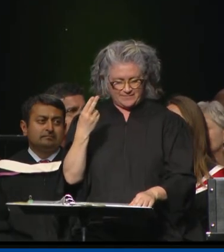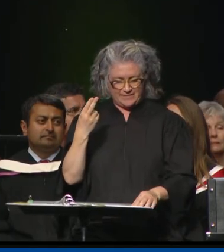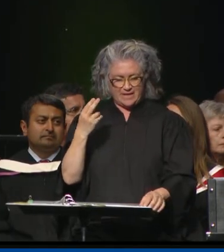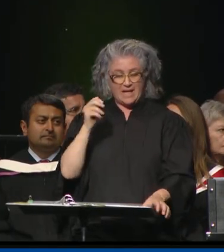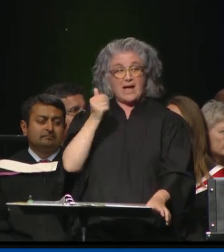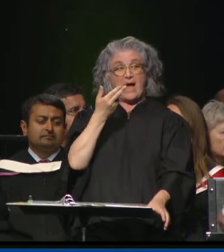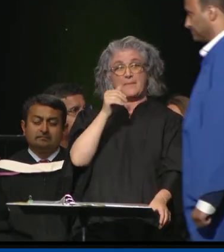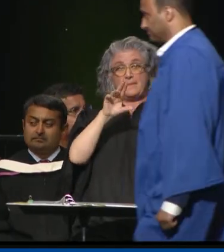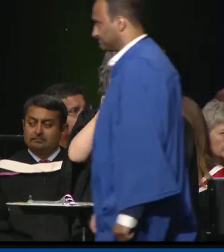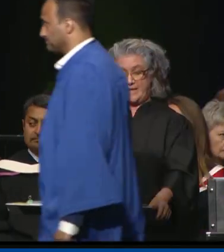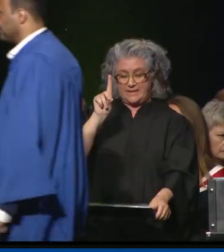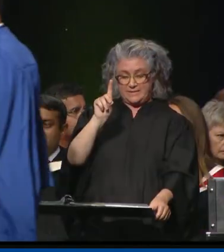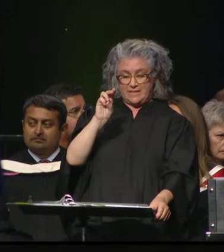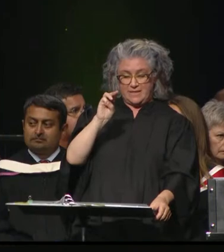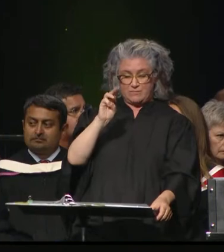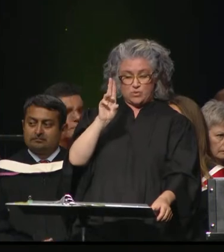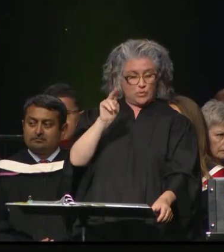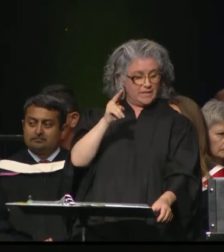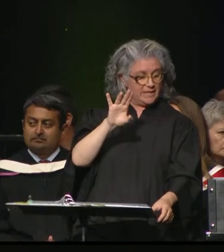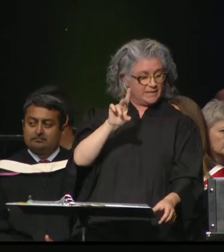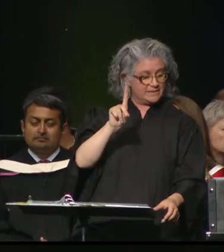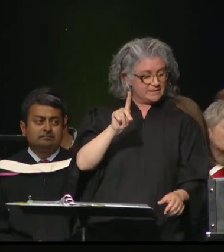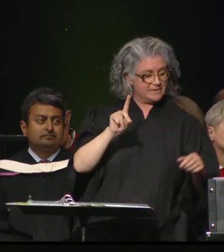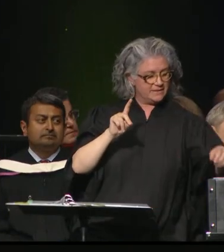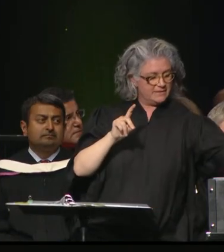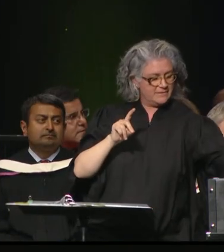Ahmed Munib Sheikh.